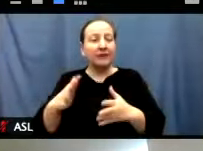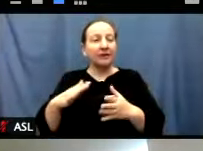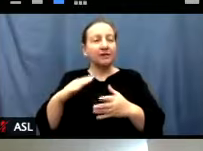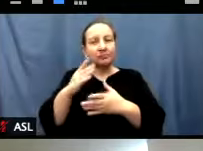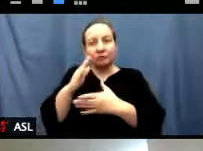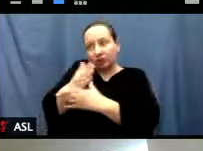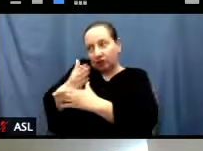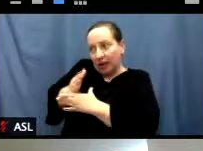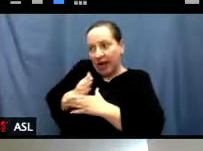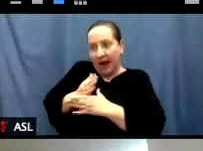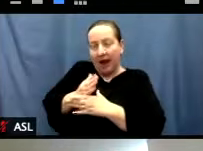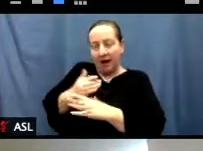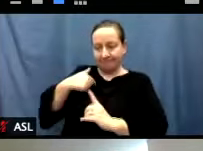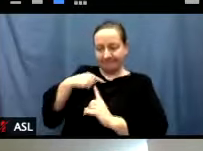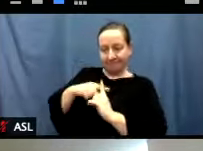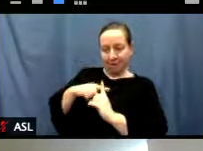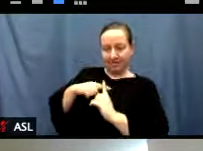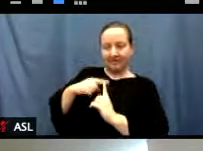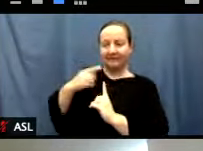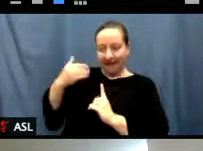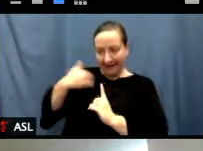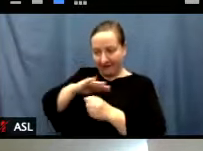with those they've come in close contact with.